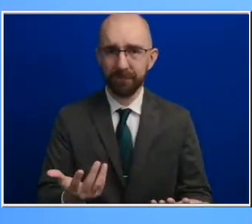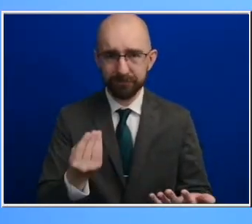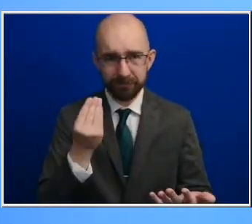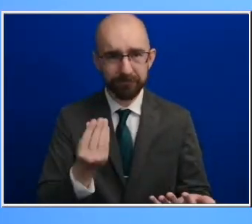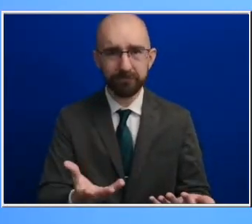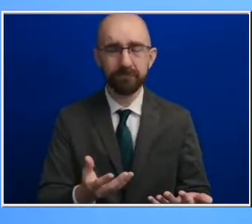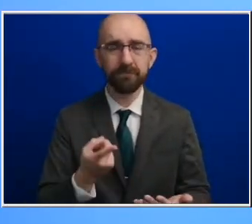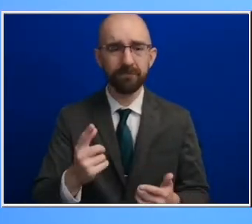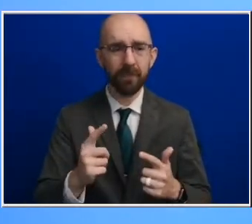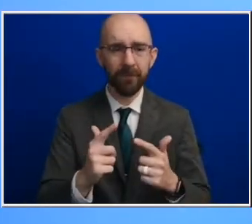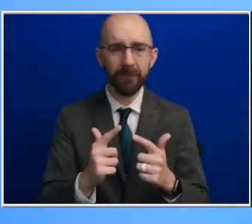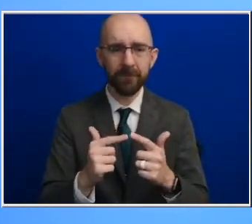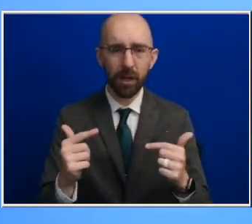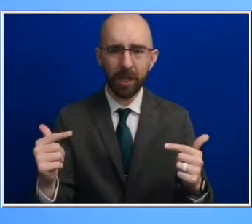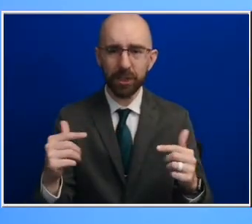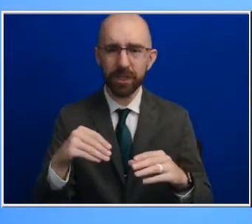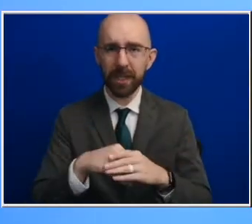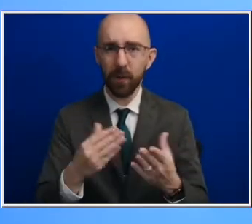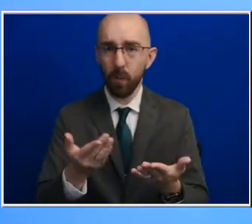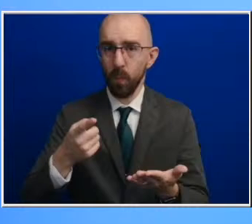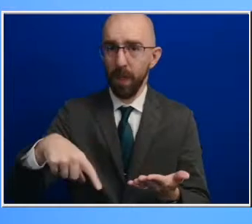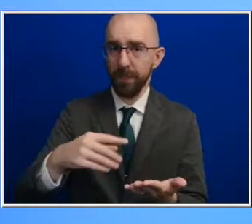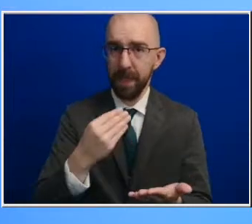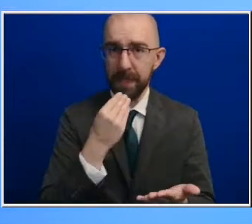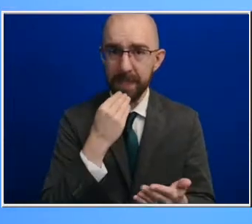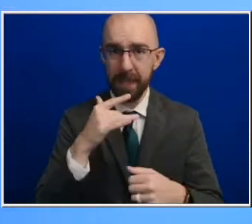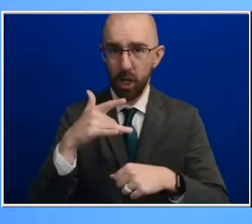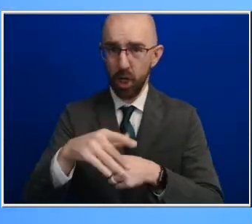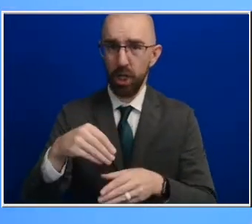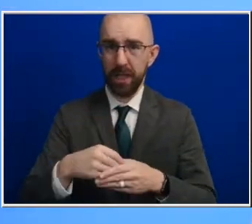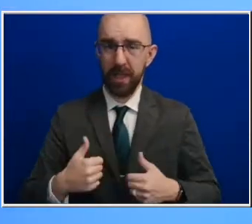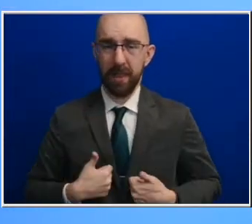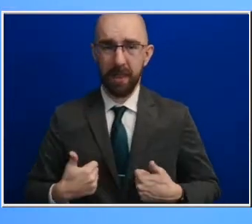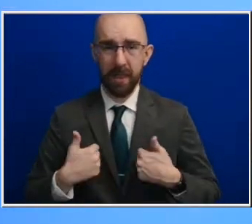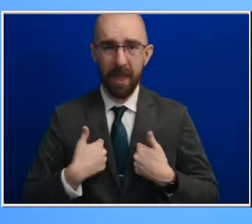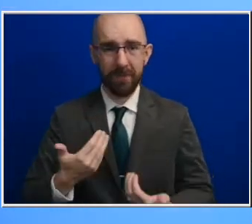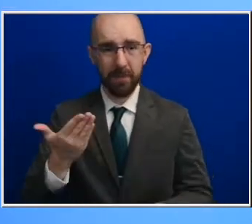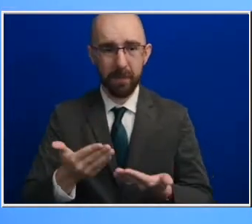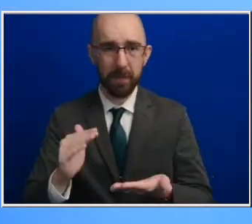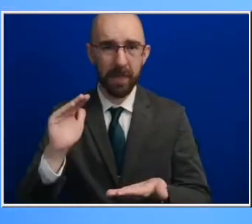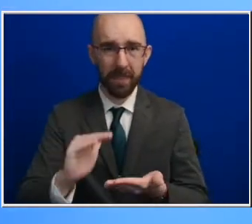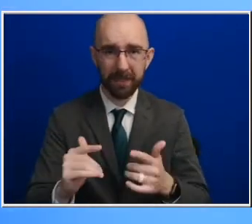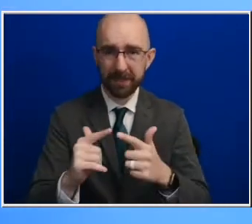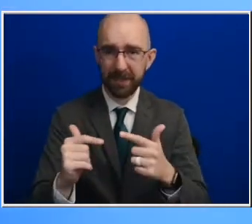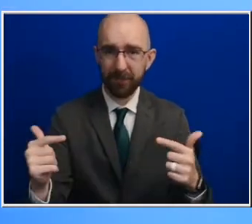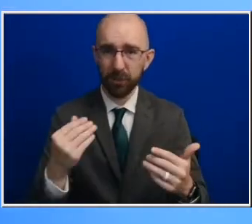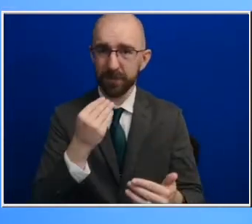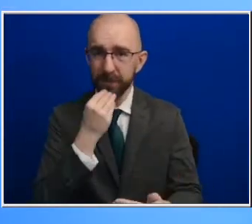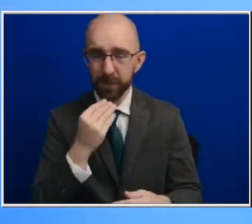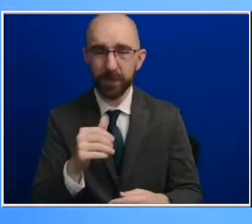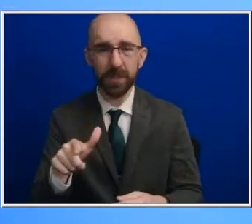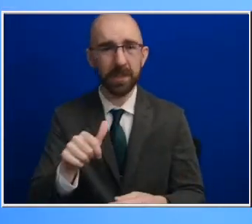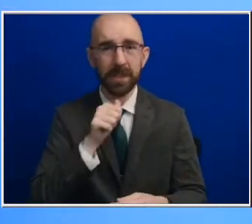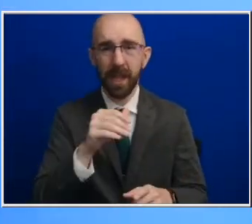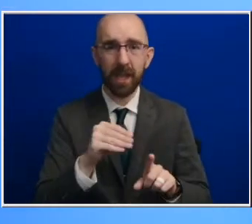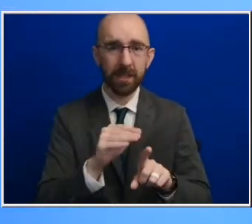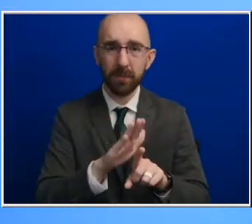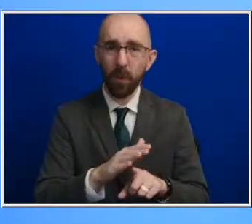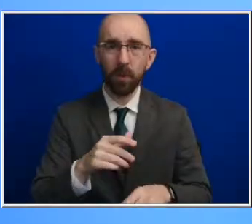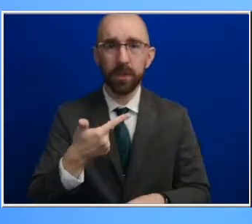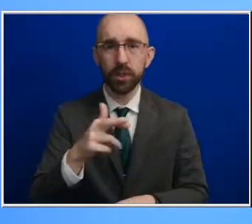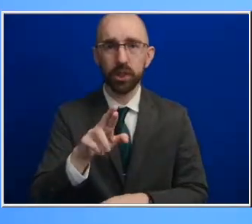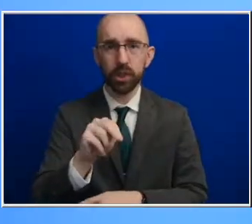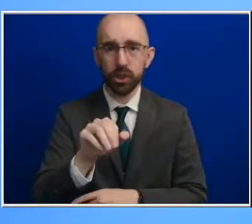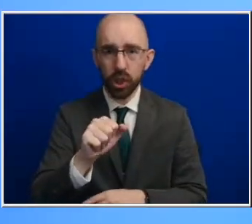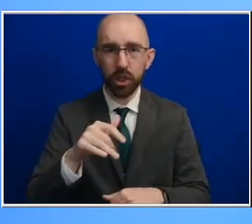variation in what they're eating early on in life, maybe less diverse. They're not being exposed to germs early on in